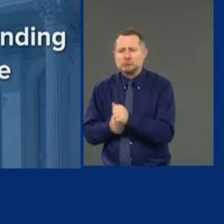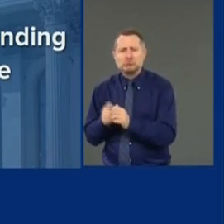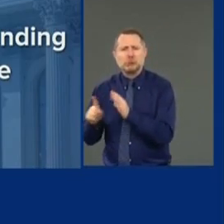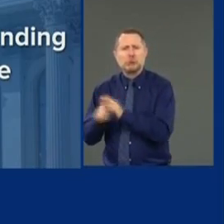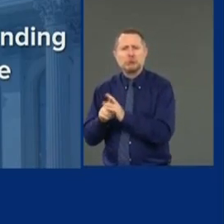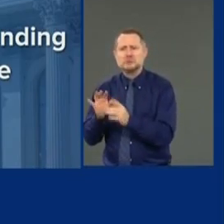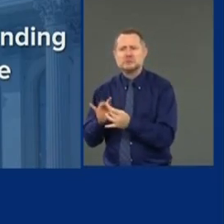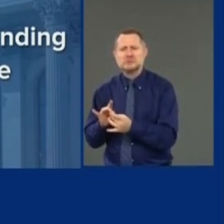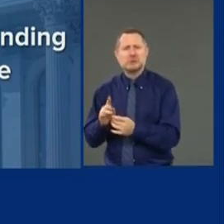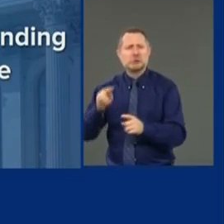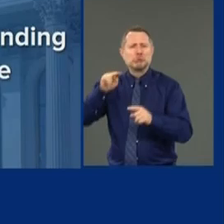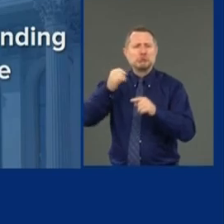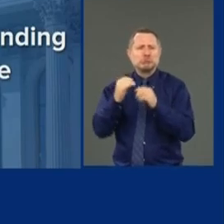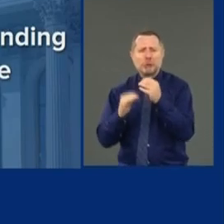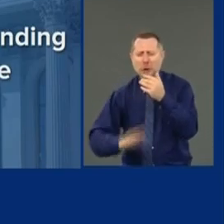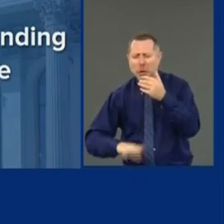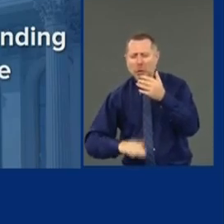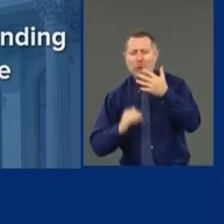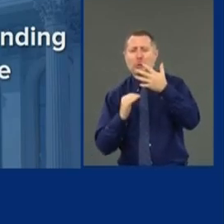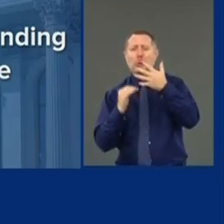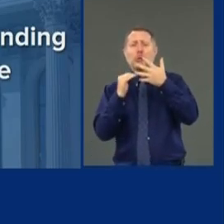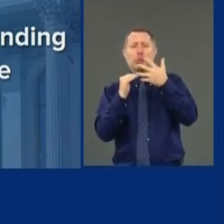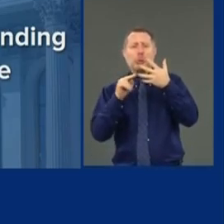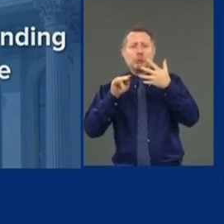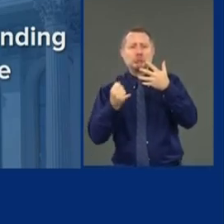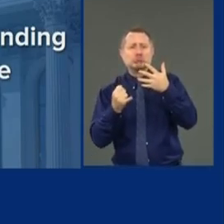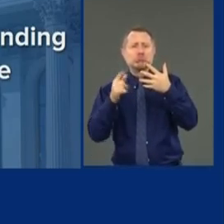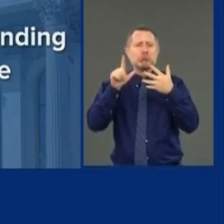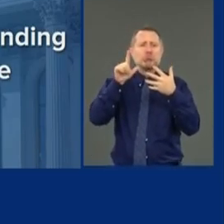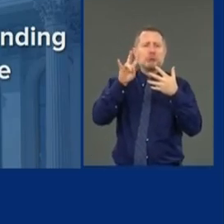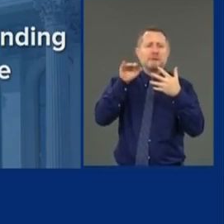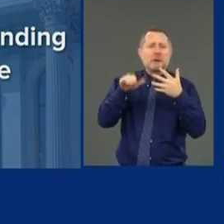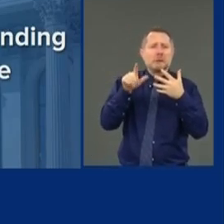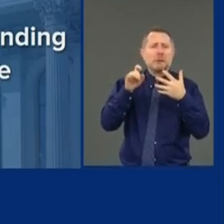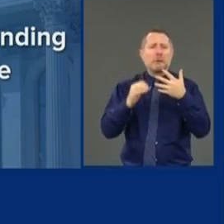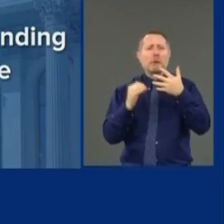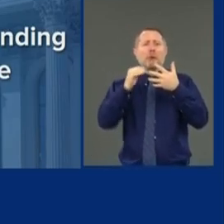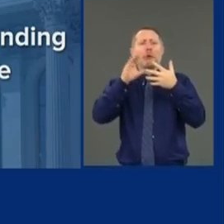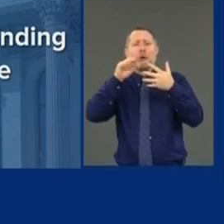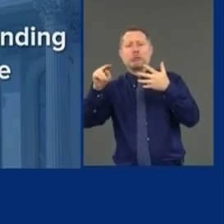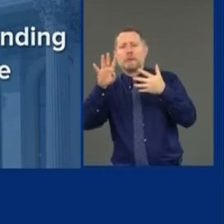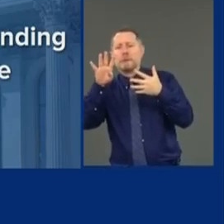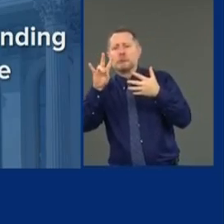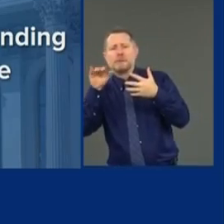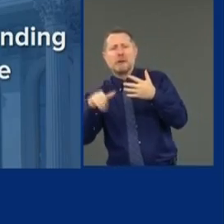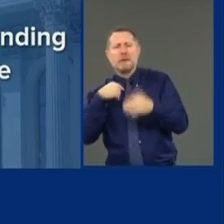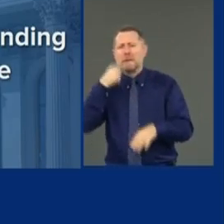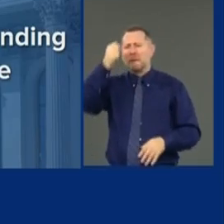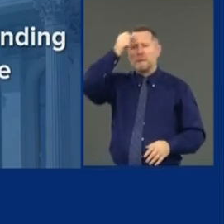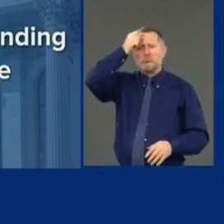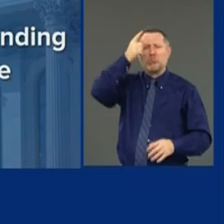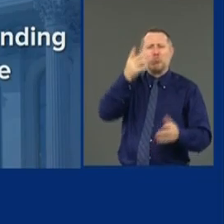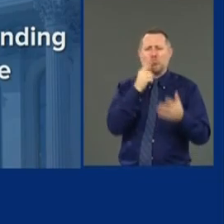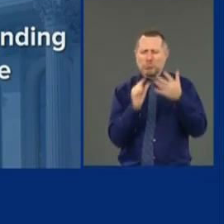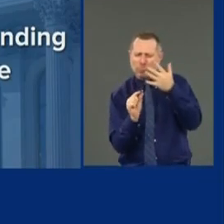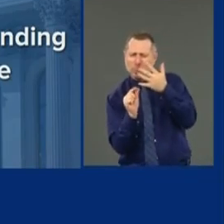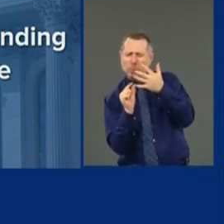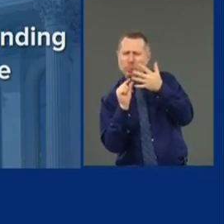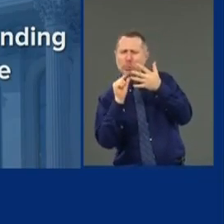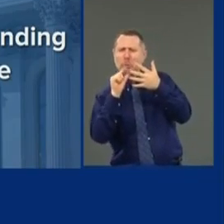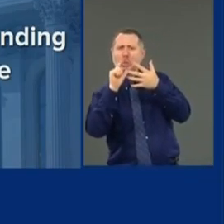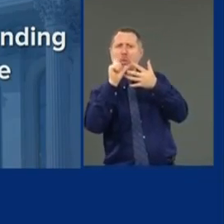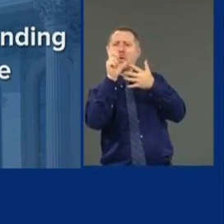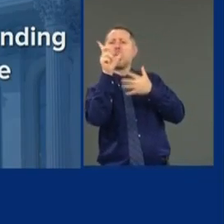they have to, quote unquote, buy votes on a piece of legislation. I also understand it's taxpayers'